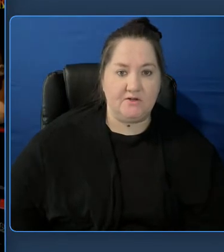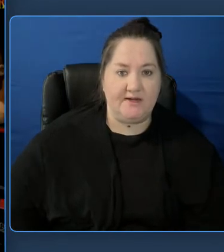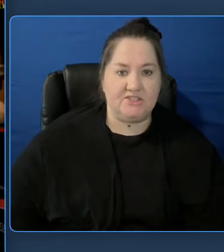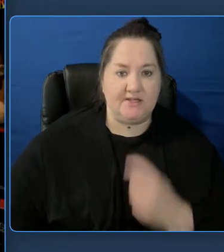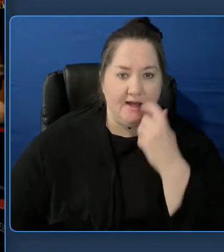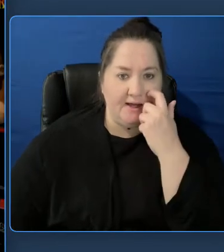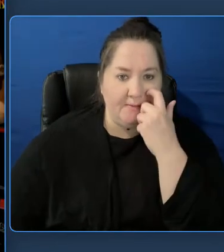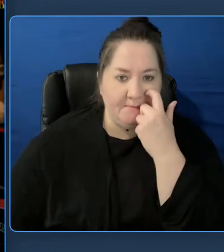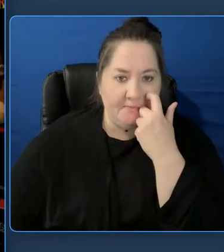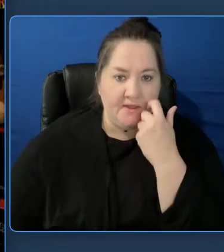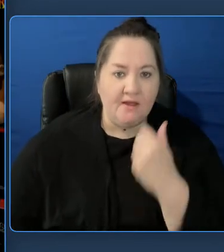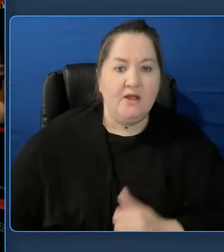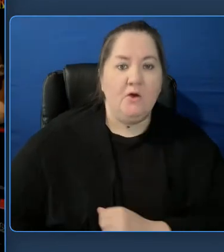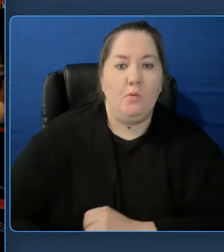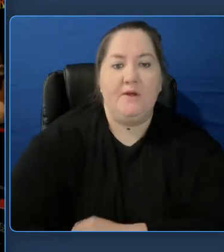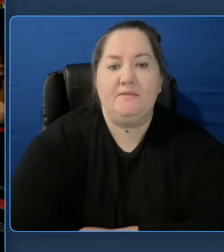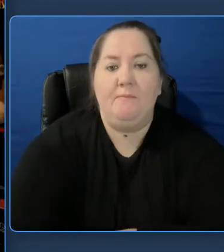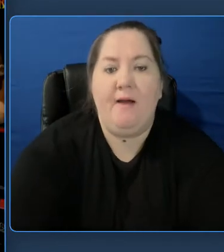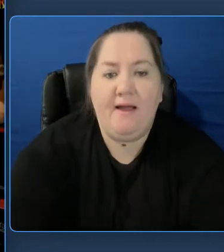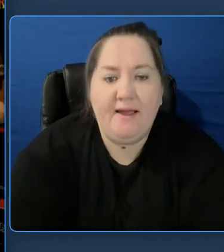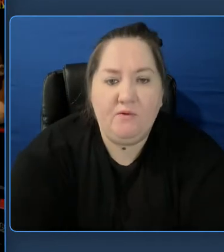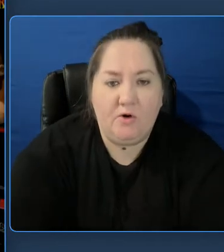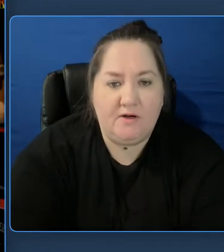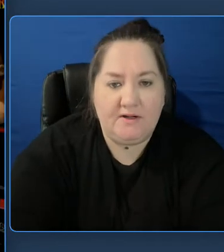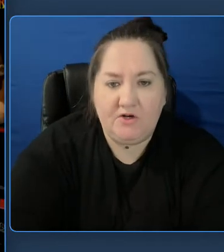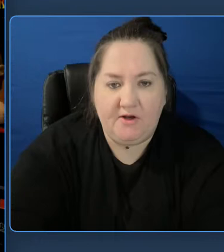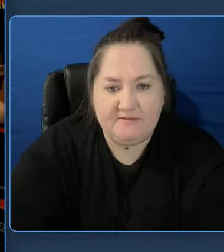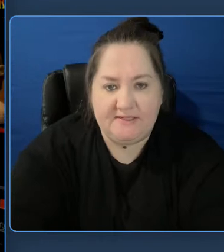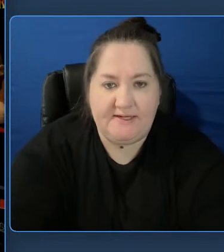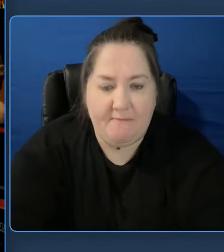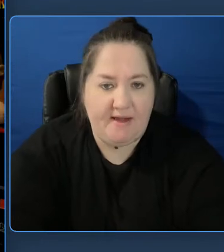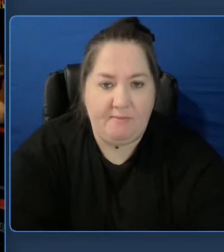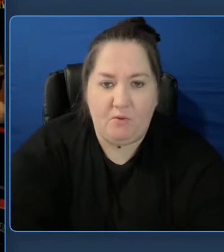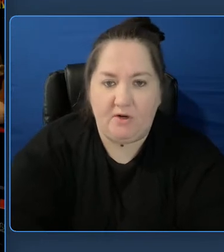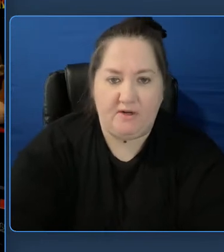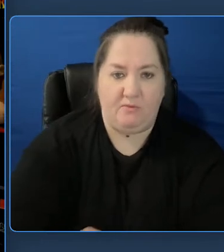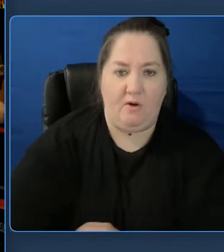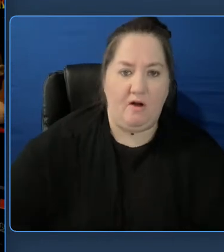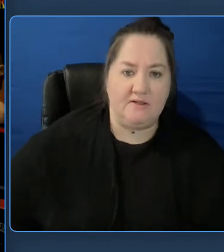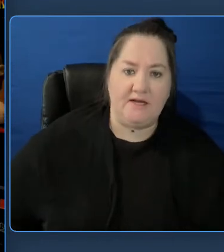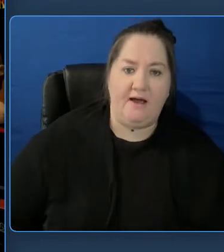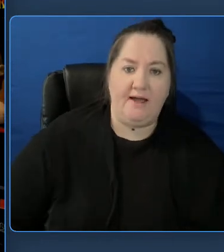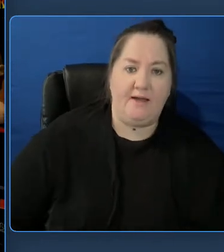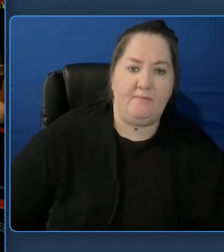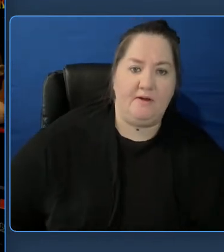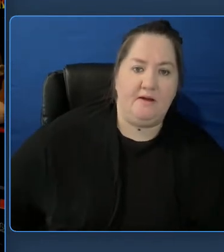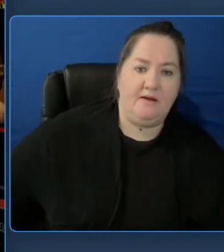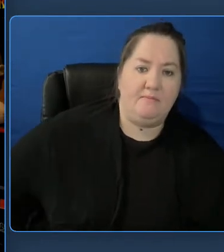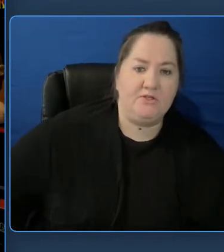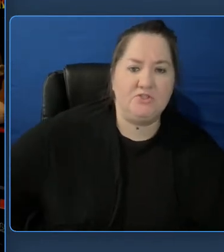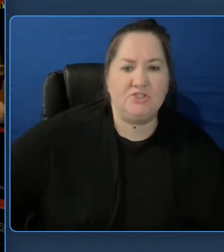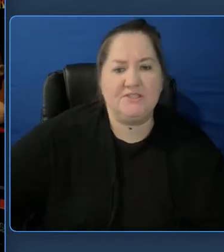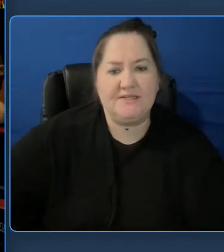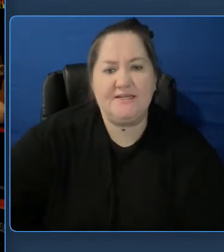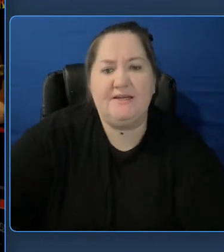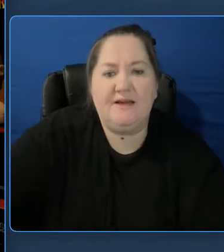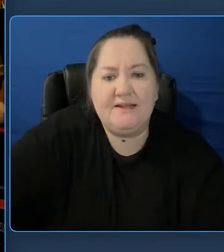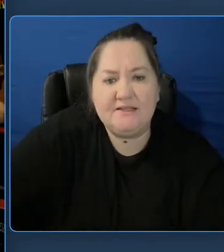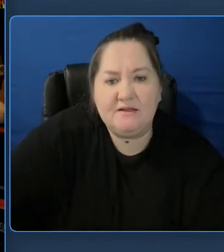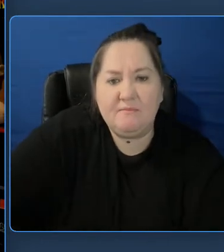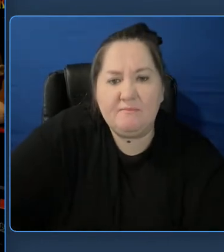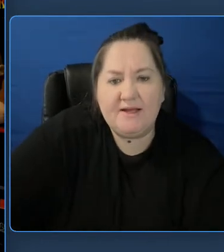Yeah, good question. With my work, you know, I've seen it at Meta, my work all the time.